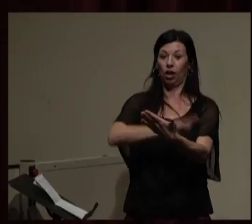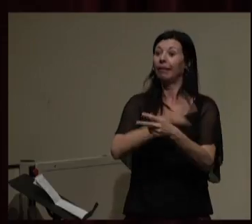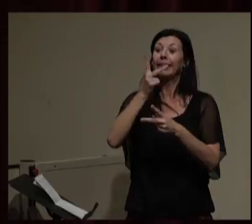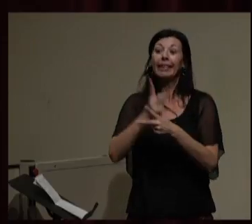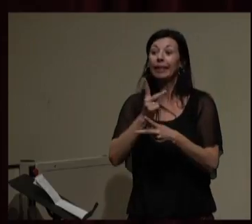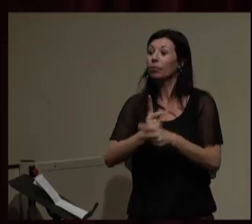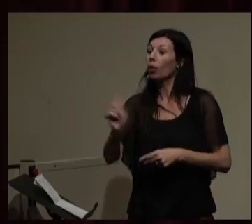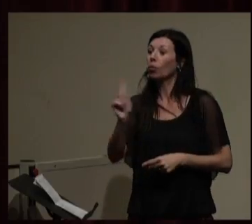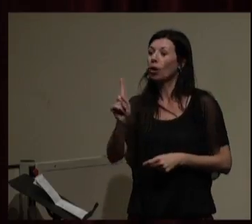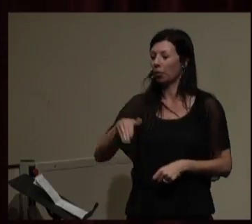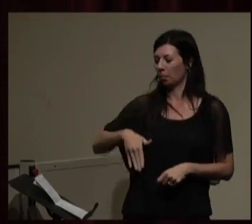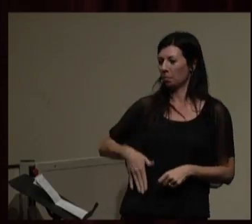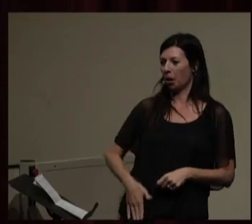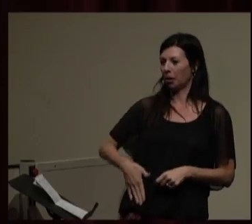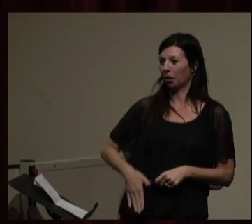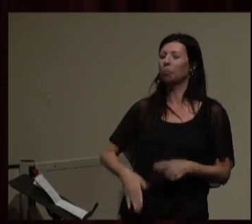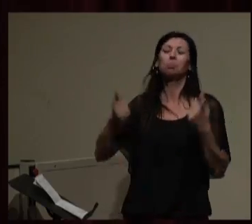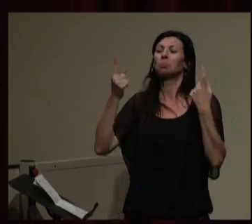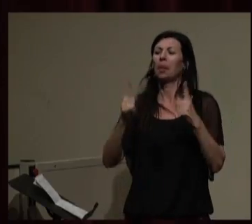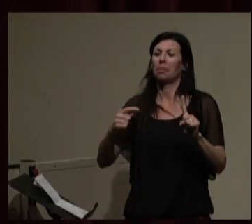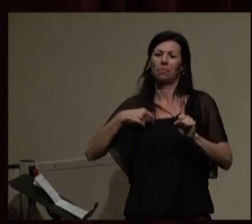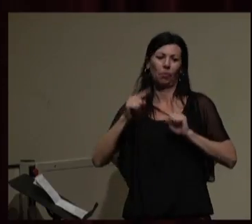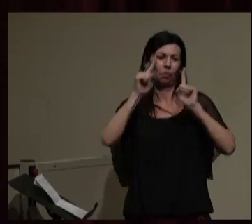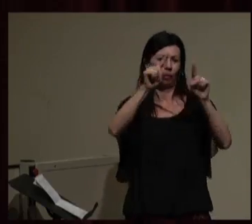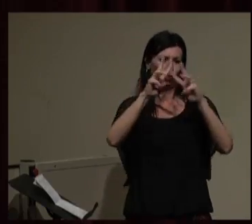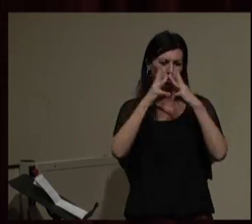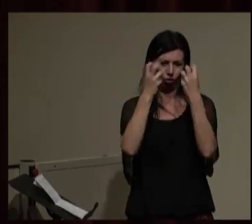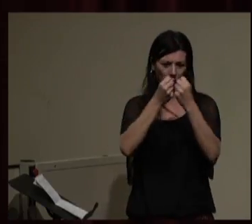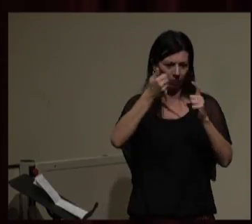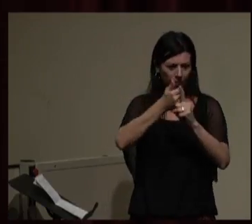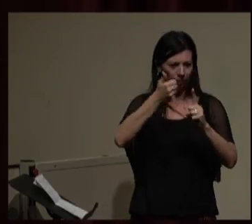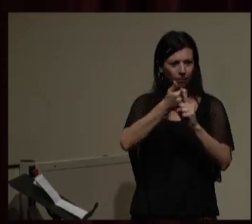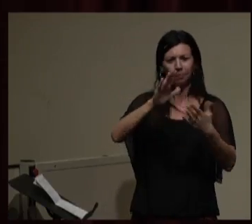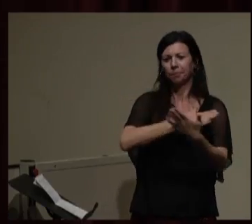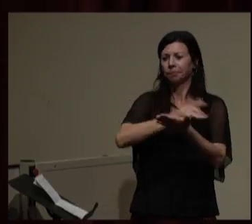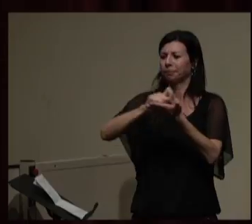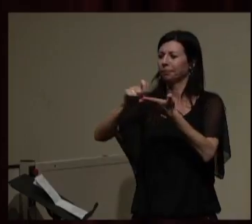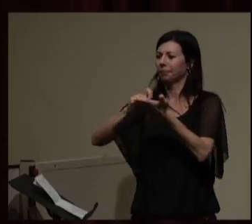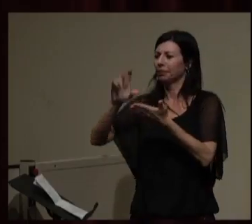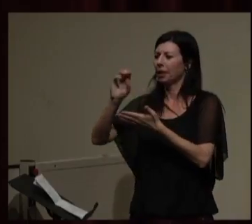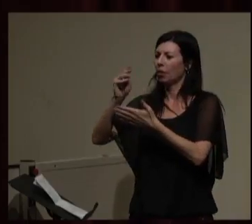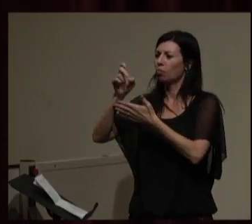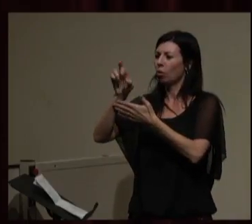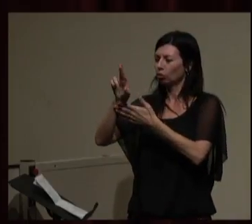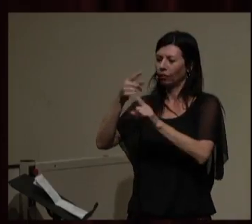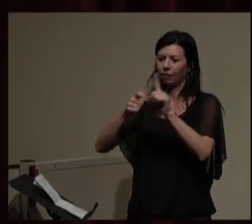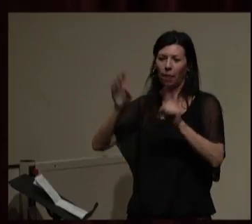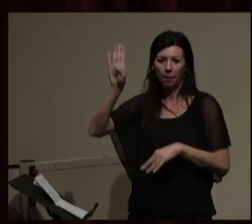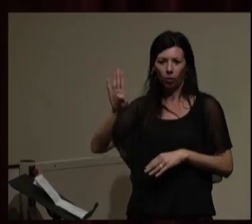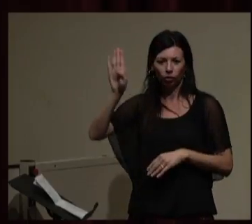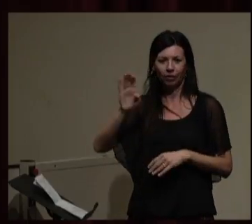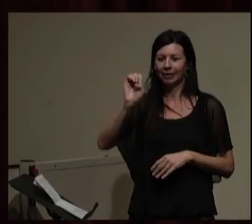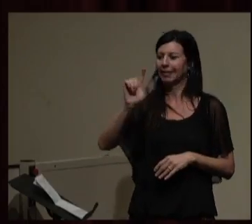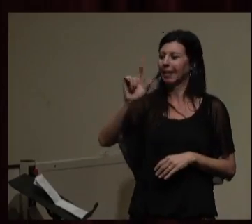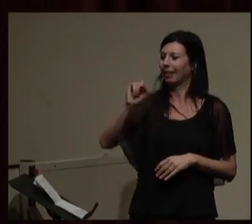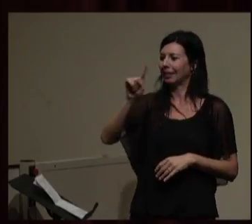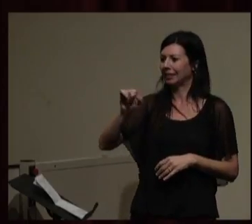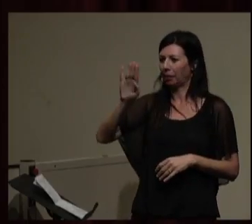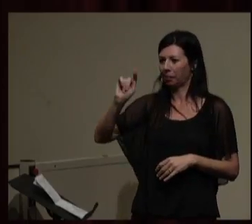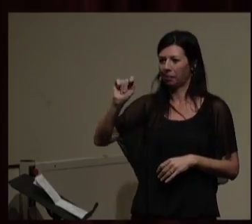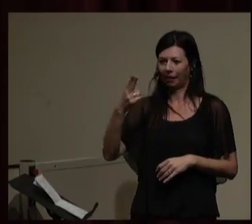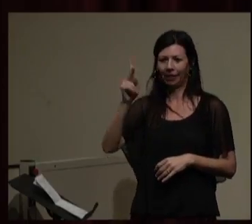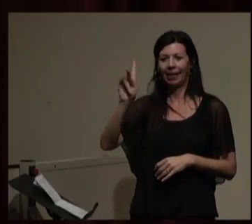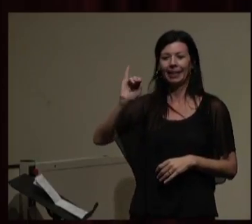and it's from a workshop that I attended with a composer from Boulder, and her name is Elizabeth Gilpatrick. And